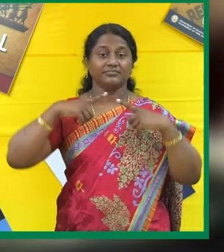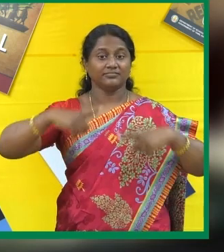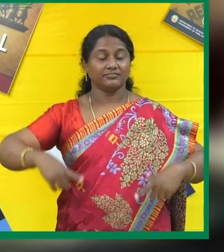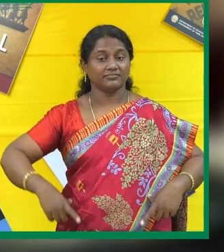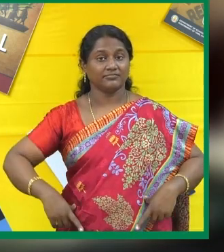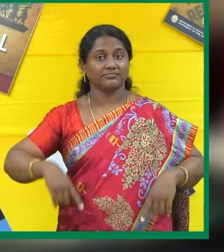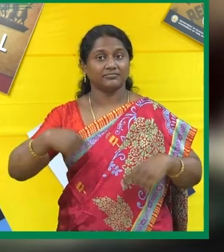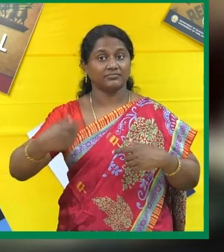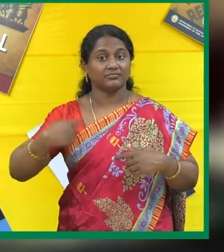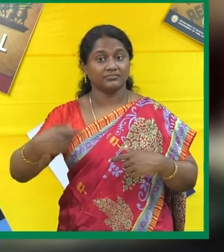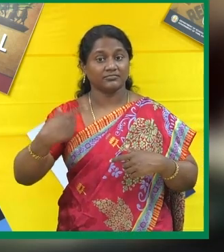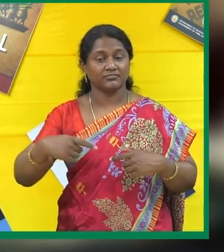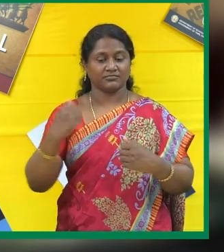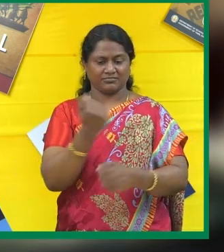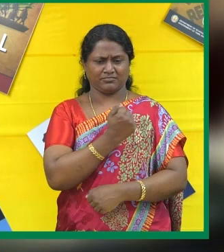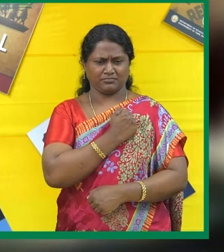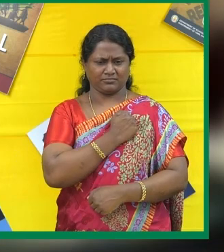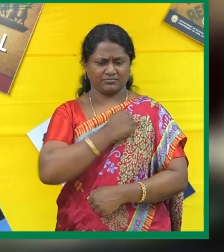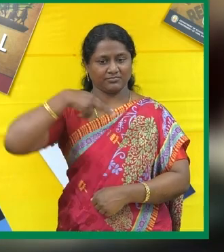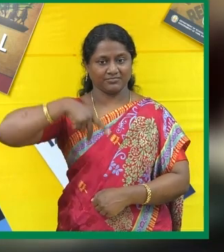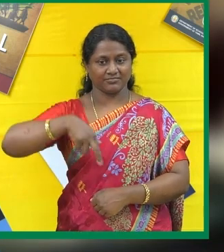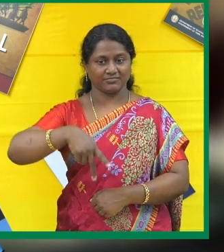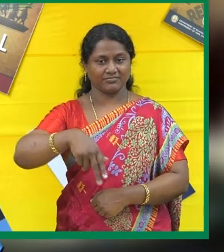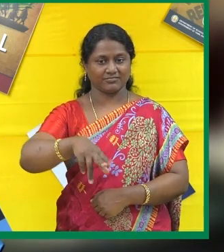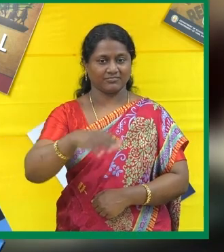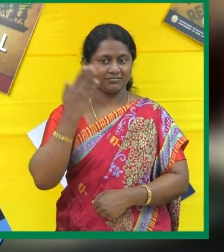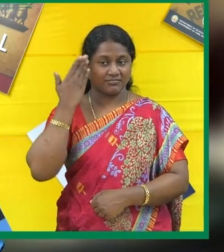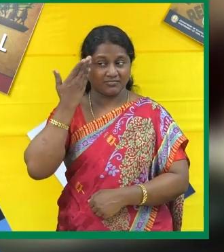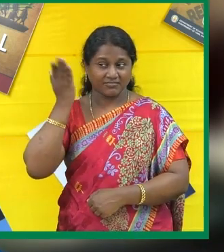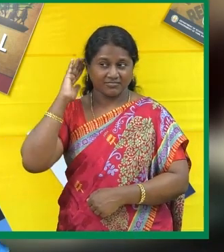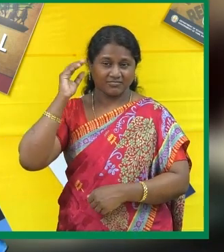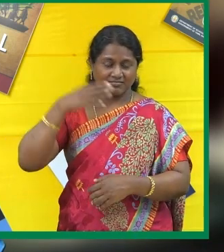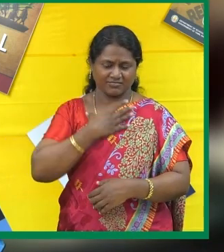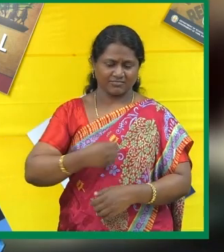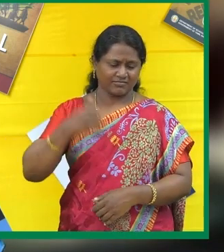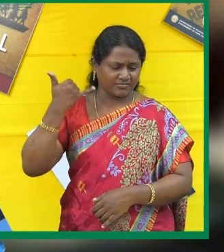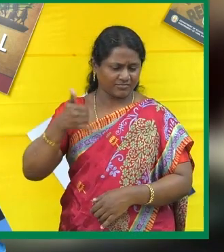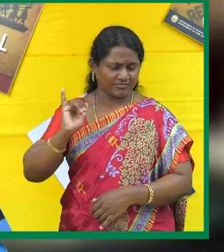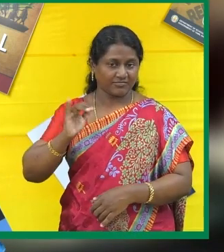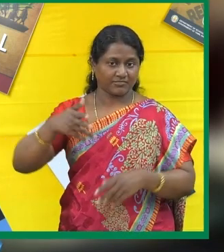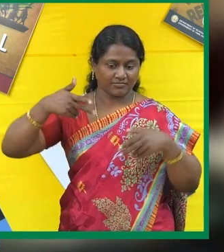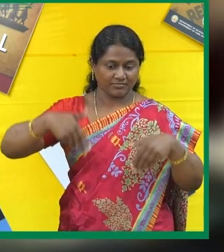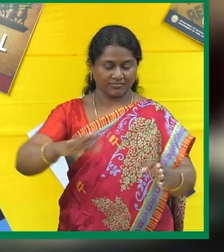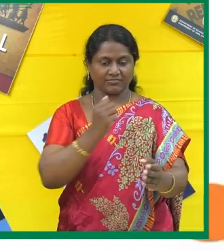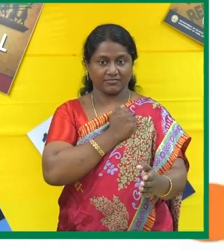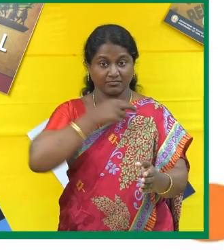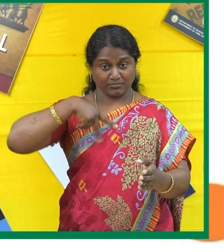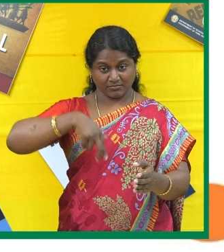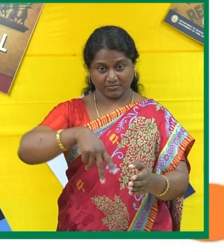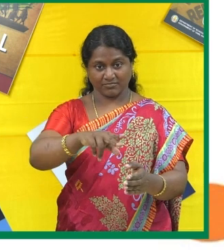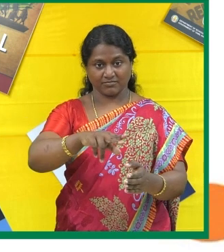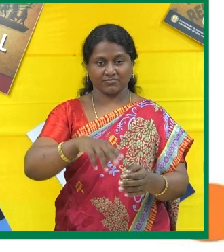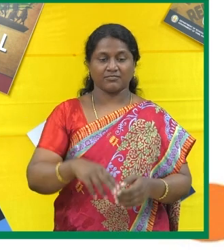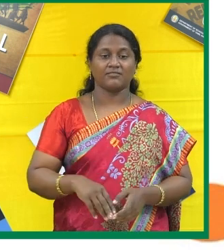optimistic feeling. Hopefully you move on. Carry on with your life. That is given in this next part. From what